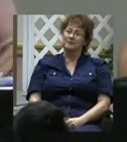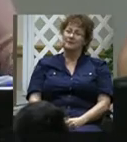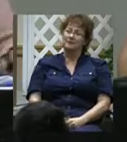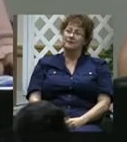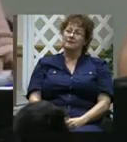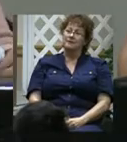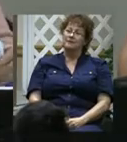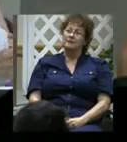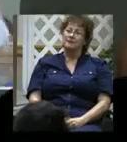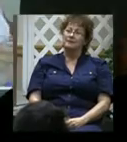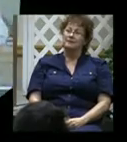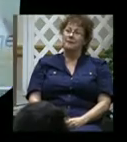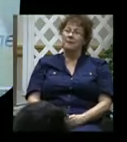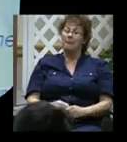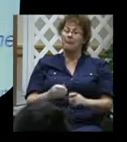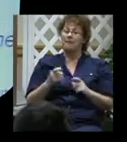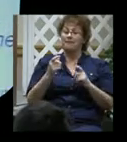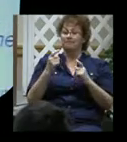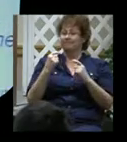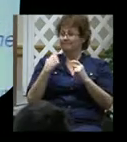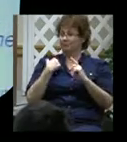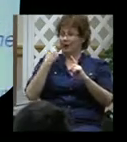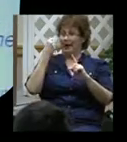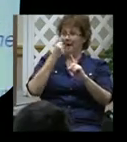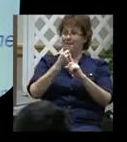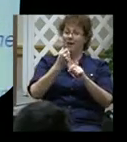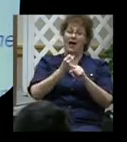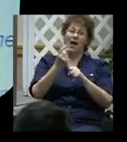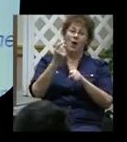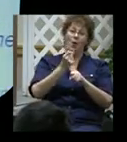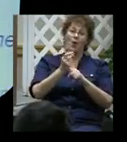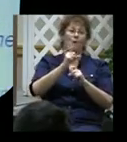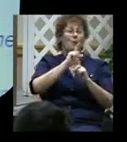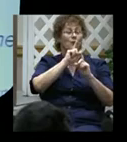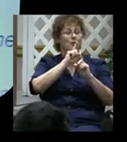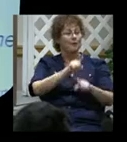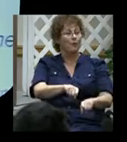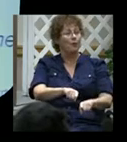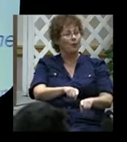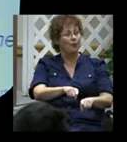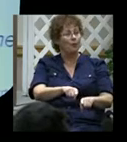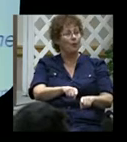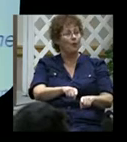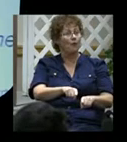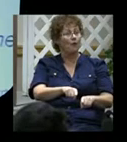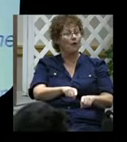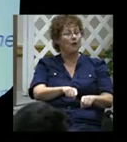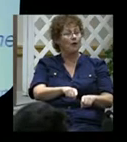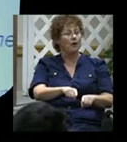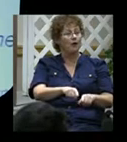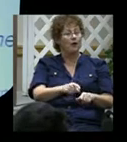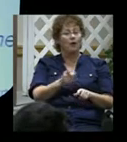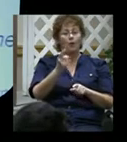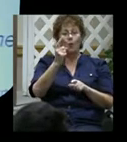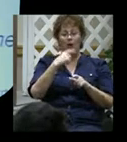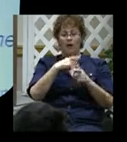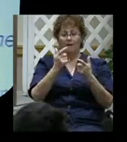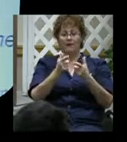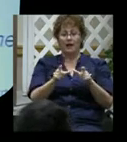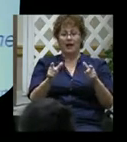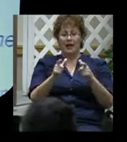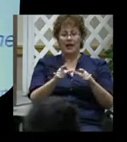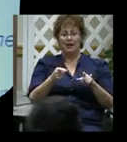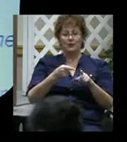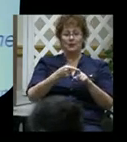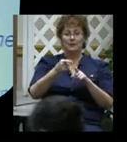In terms of the impact, our annual report included this quote from one of our language access specialists